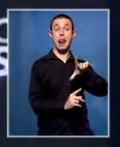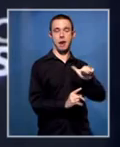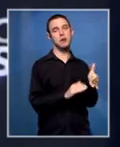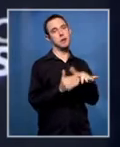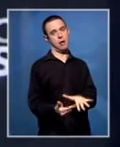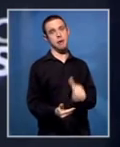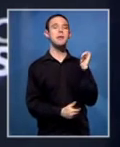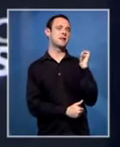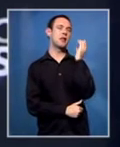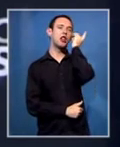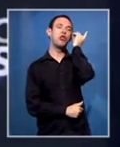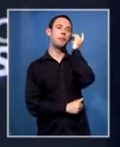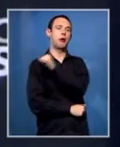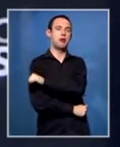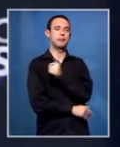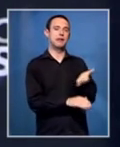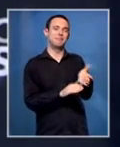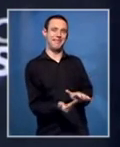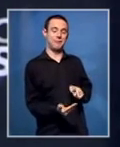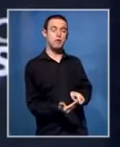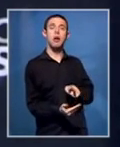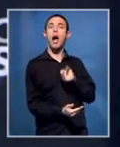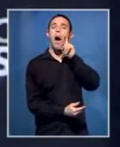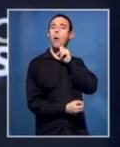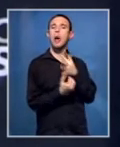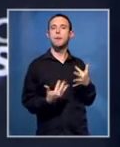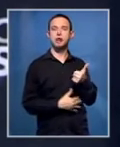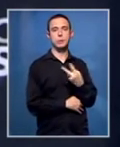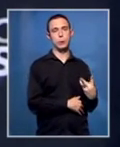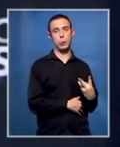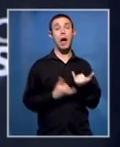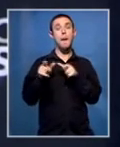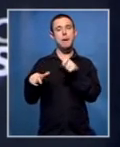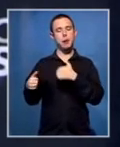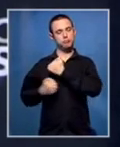died yesterday in a Durban hospital after a short illness. He was 62.